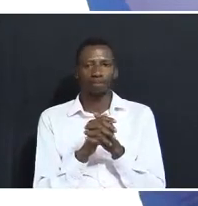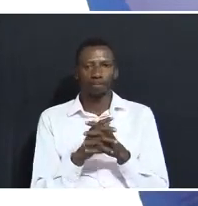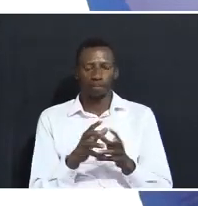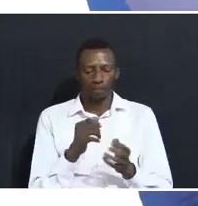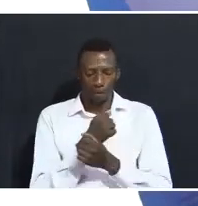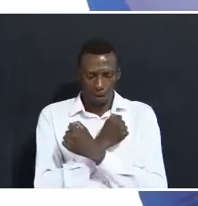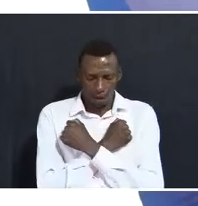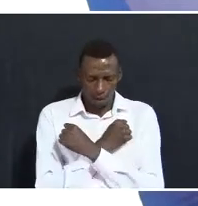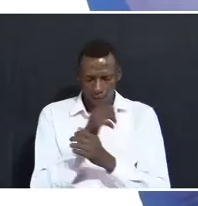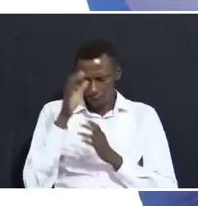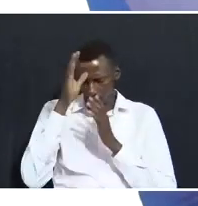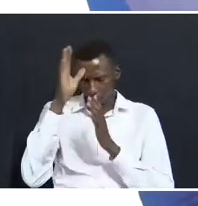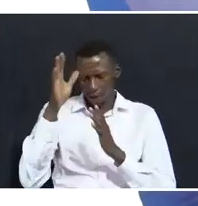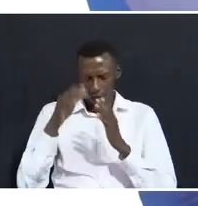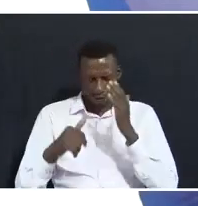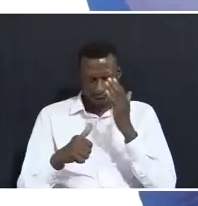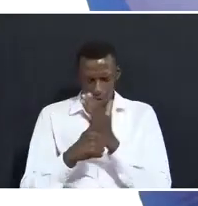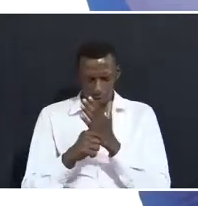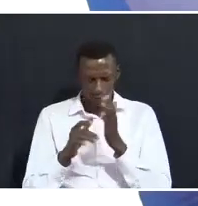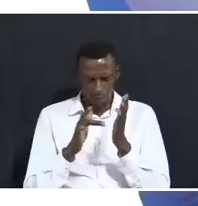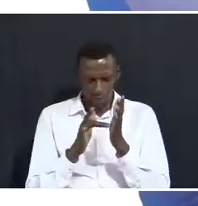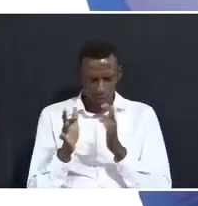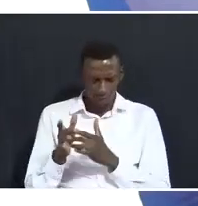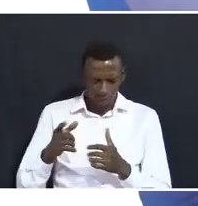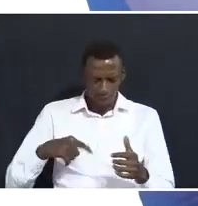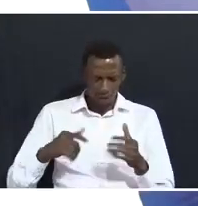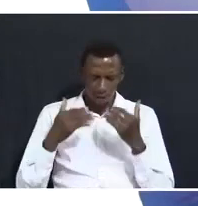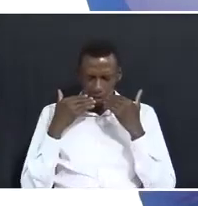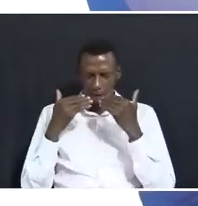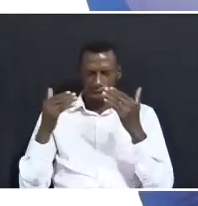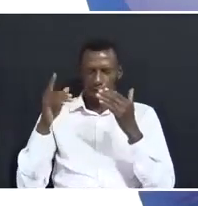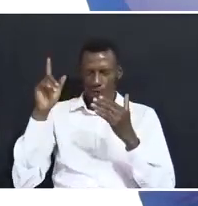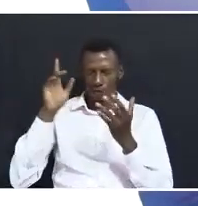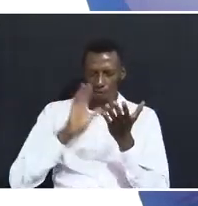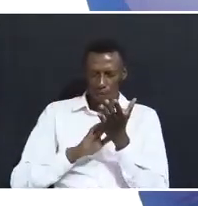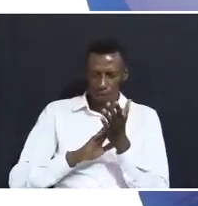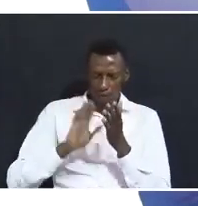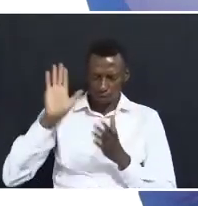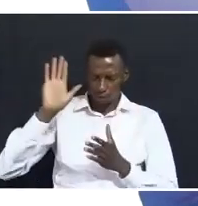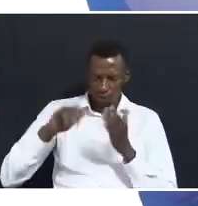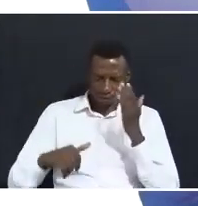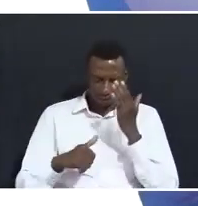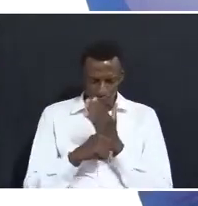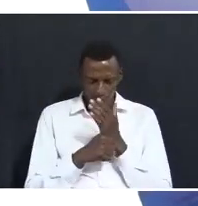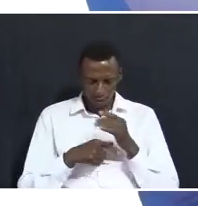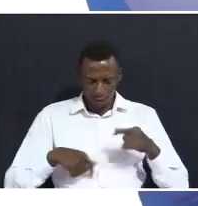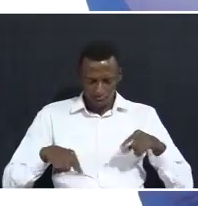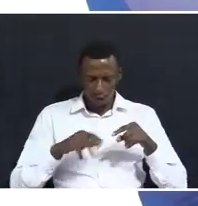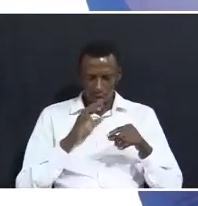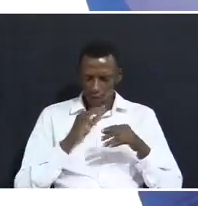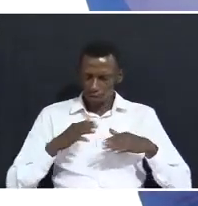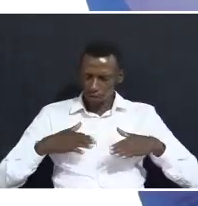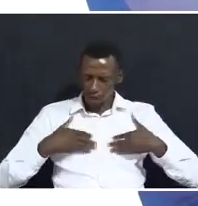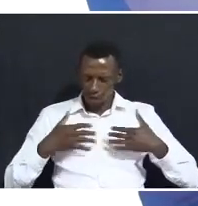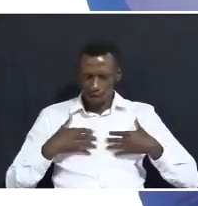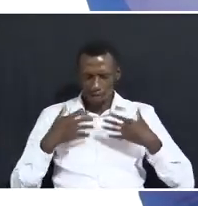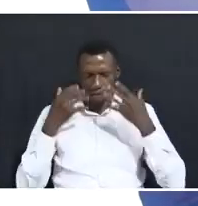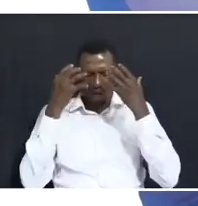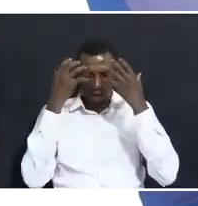Loving Father, in the name of Jesus, we thank you and praise your name. We are so grateful